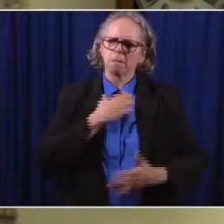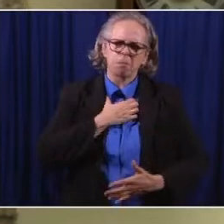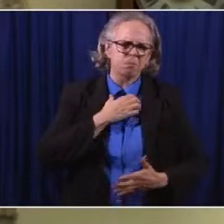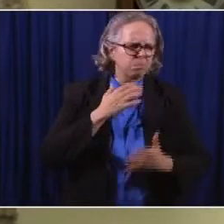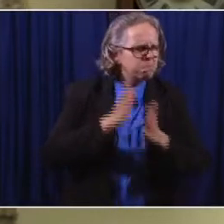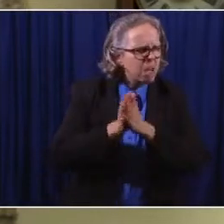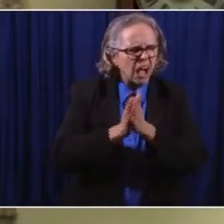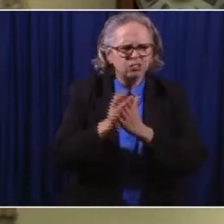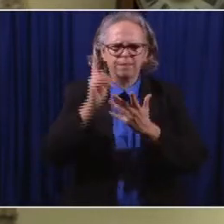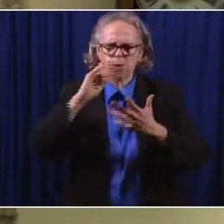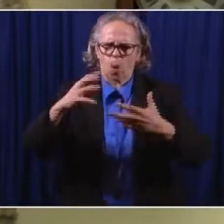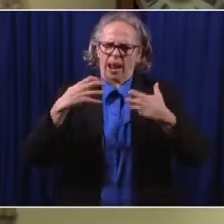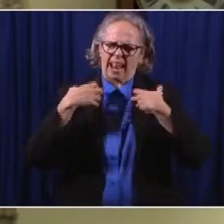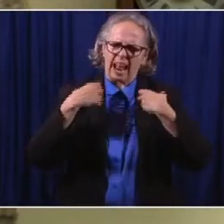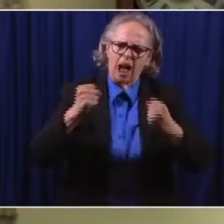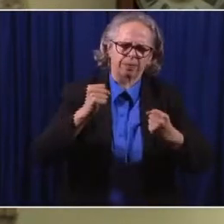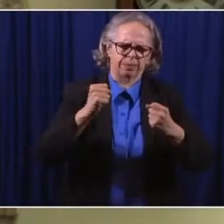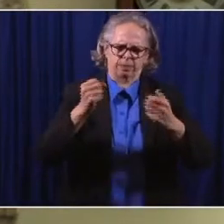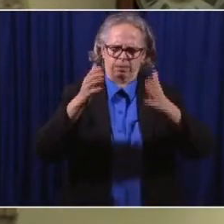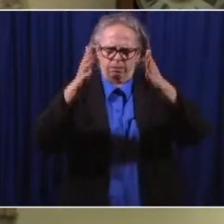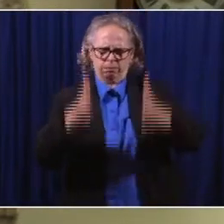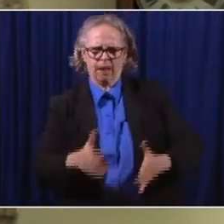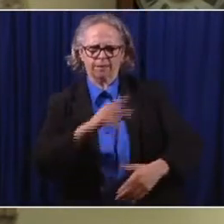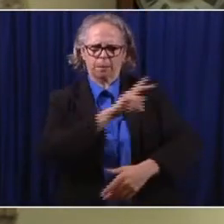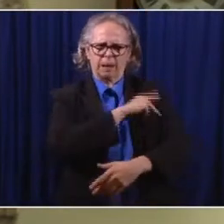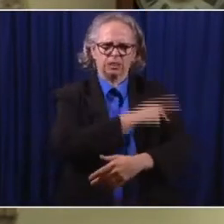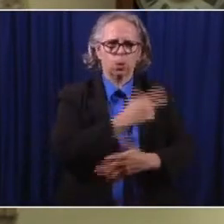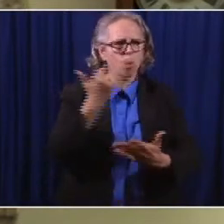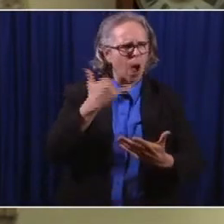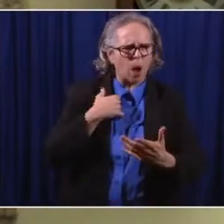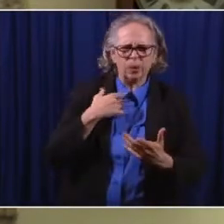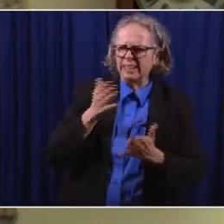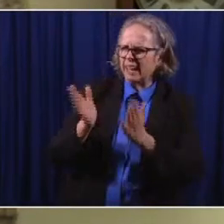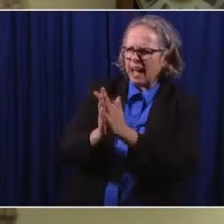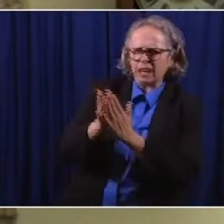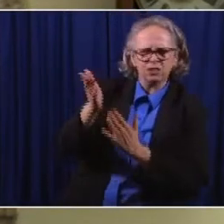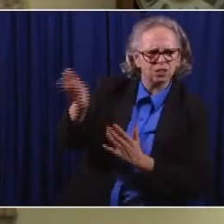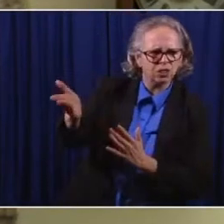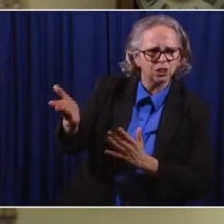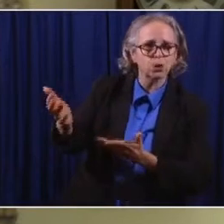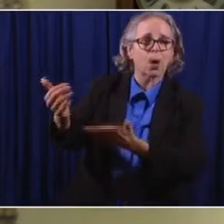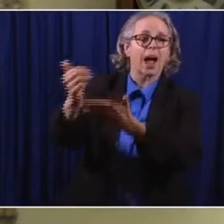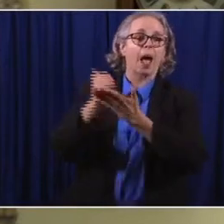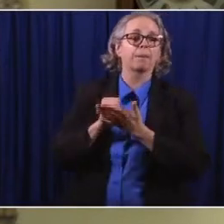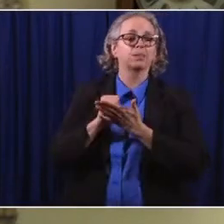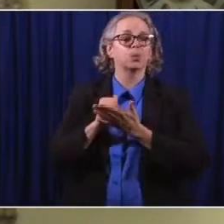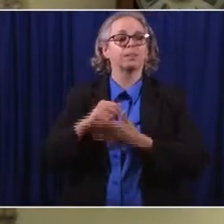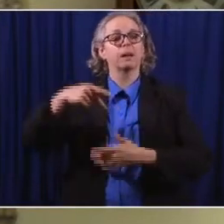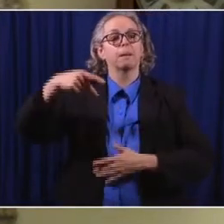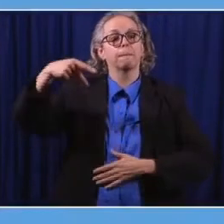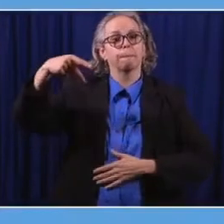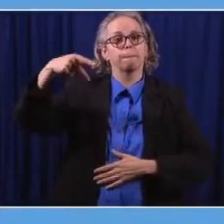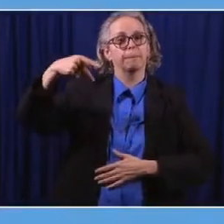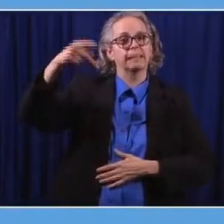which is why we ask her to help us with some public service announcements. And here's one of them.